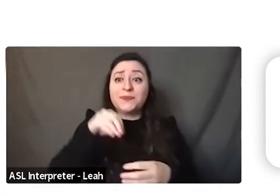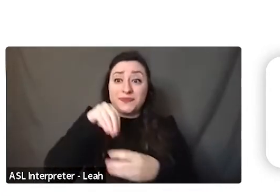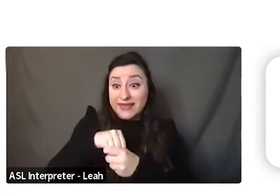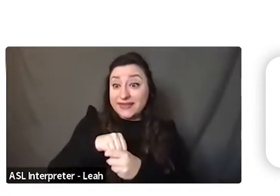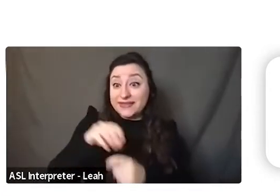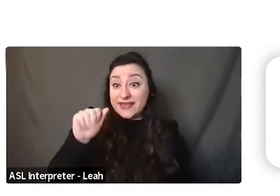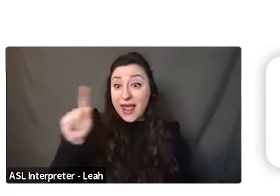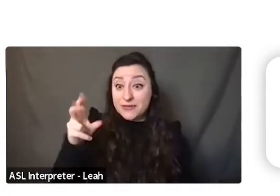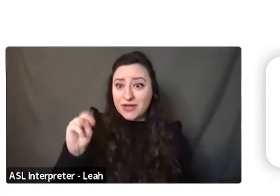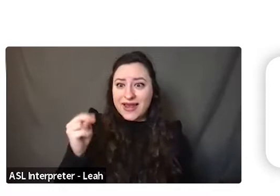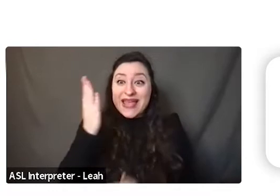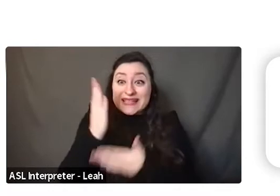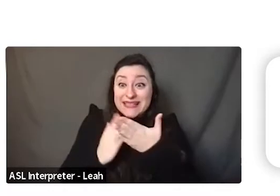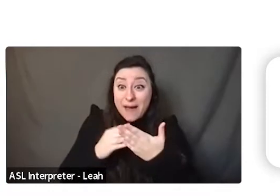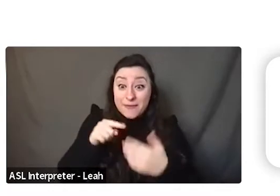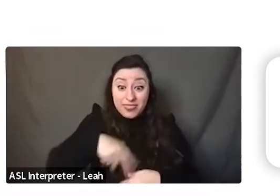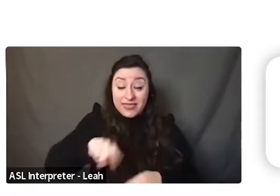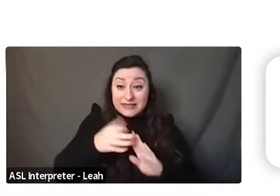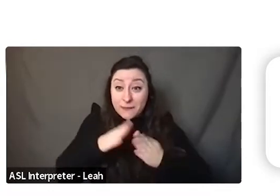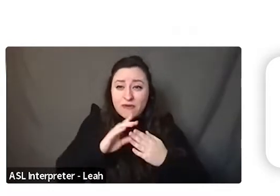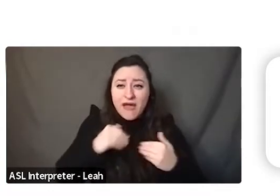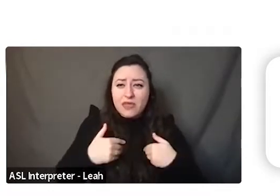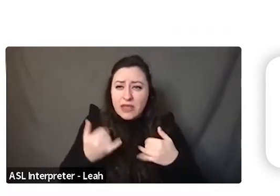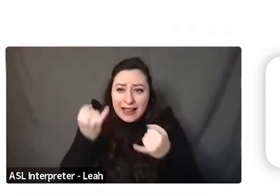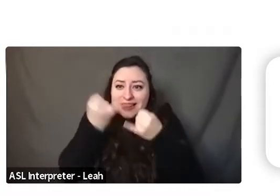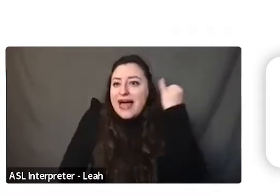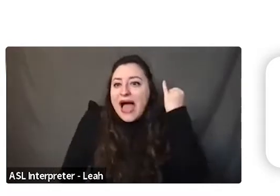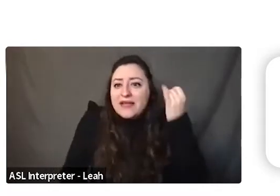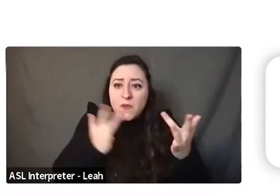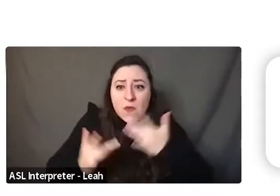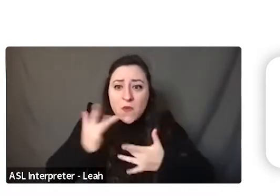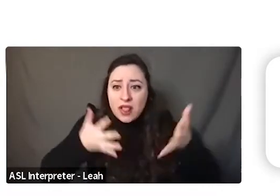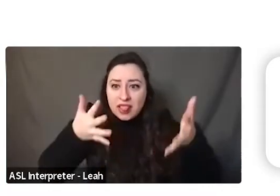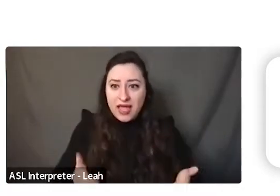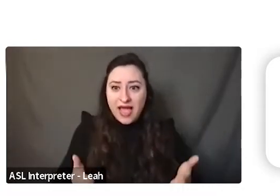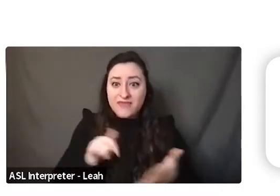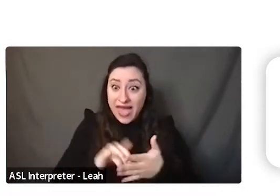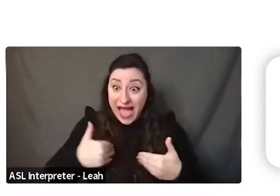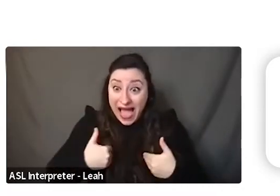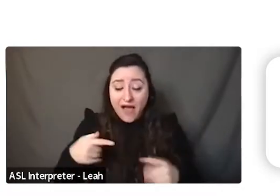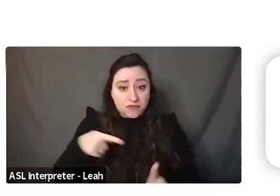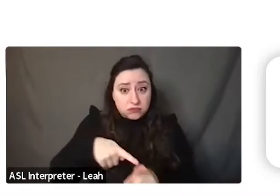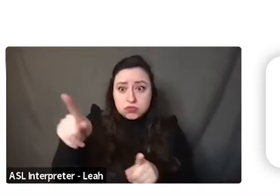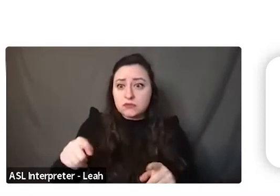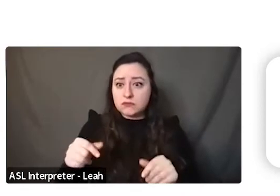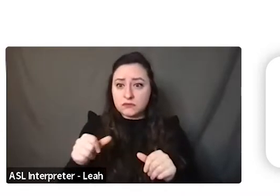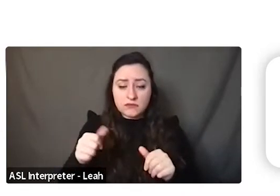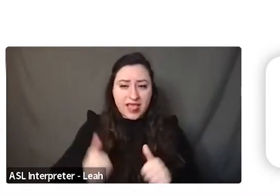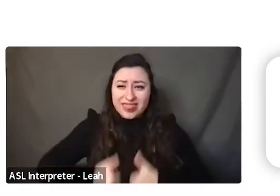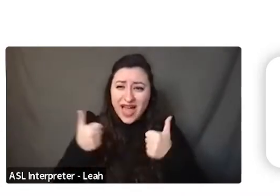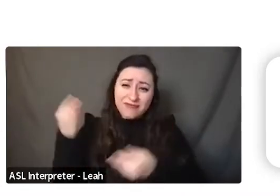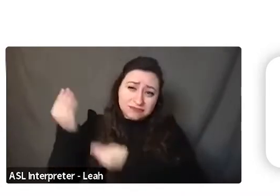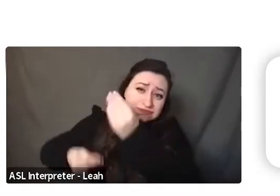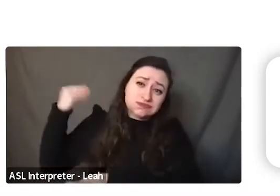last communities on Earth that have the most sustainable lifeways. There are communities that literally have lifeways that are thousands of